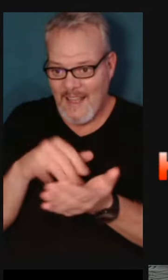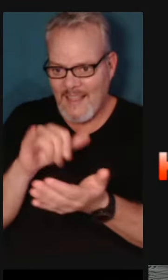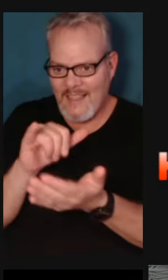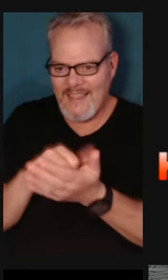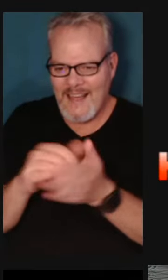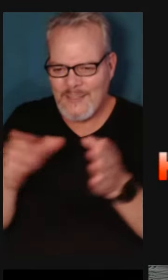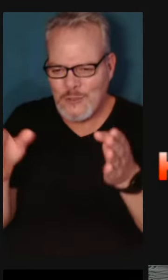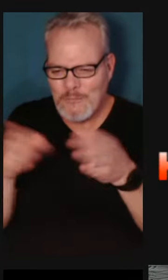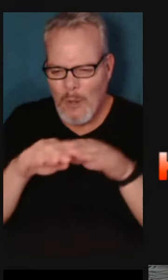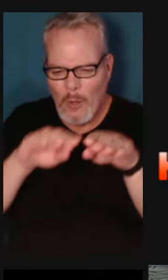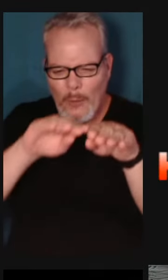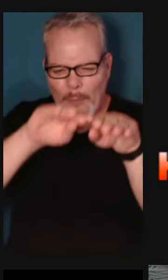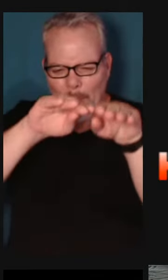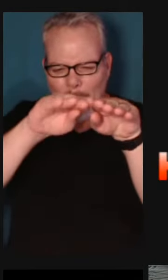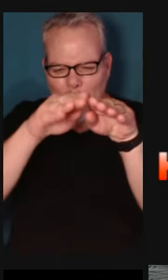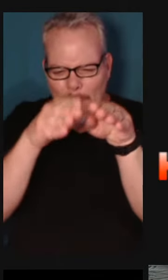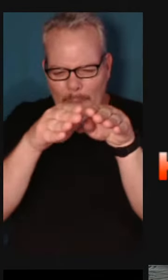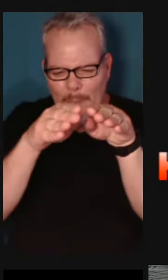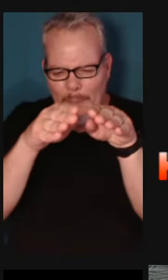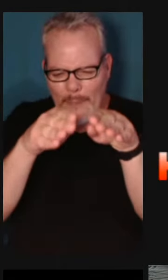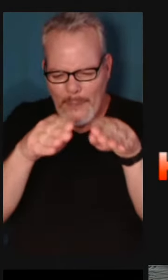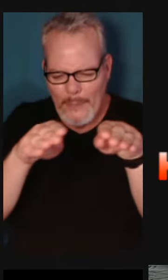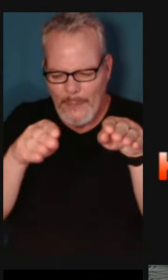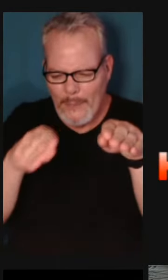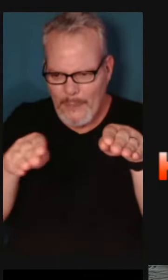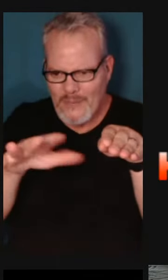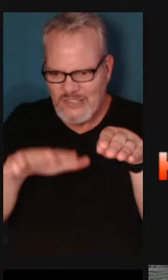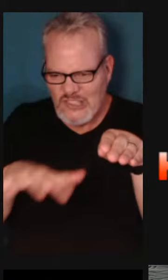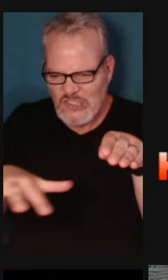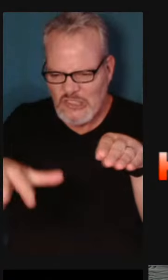lobe of lava right there.